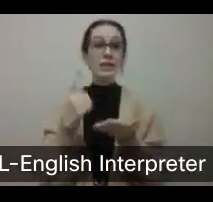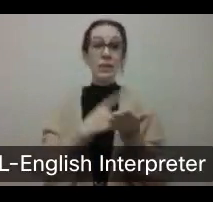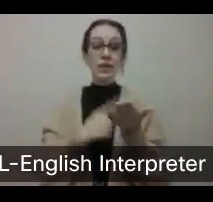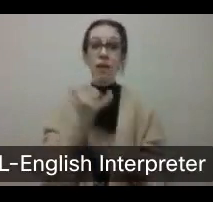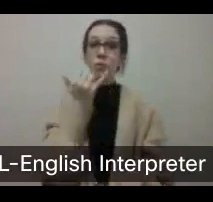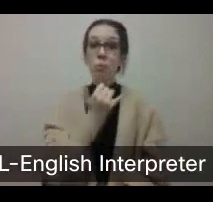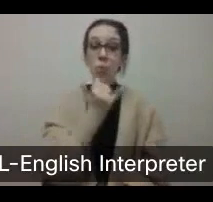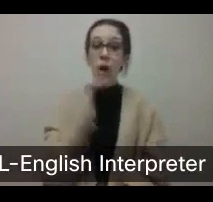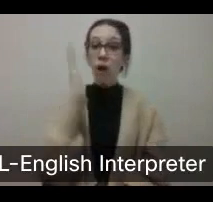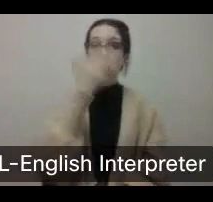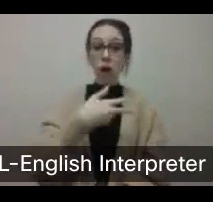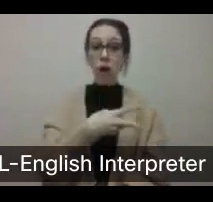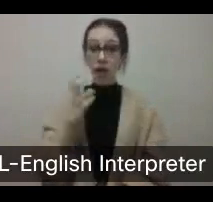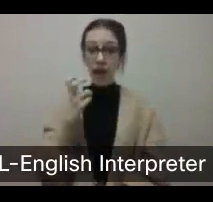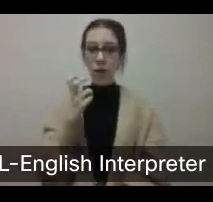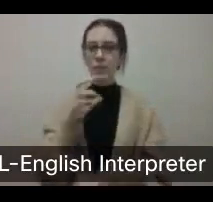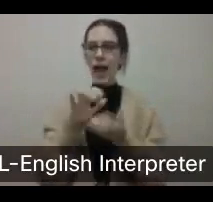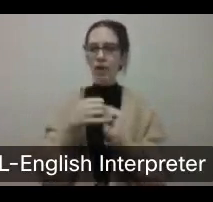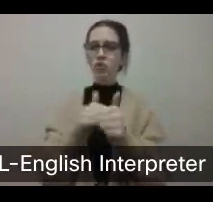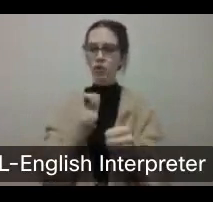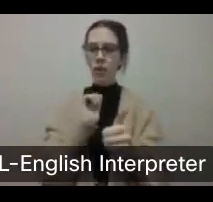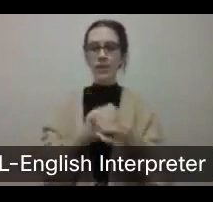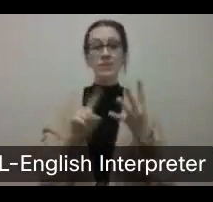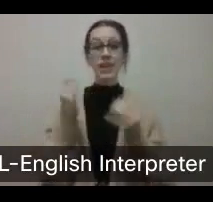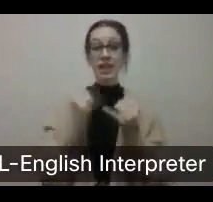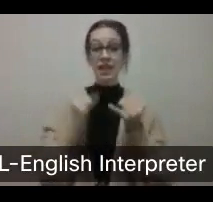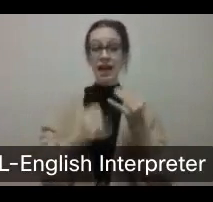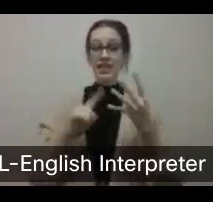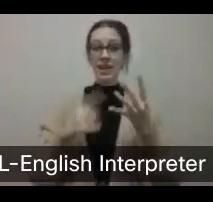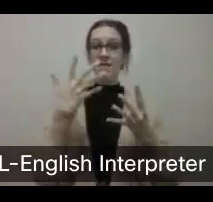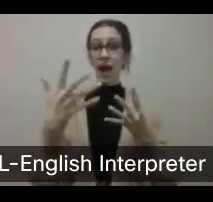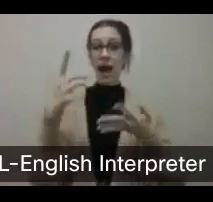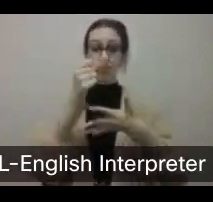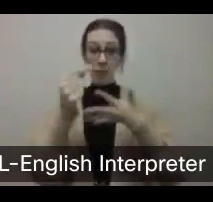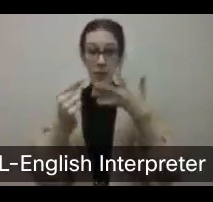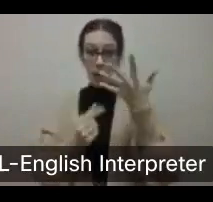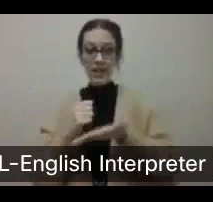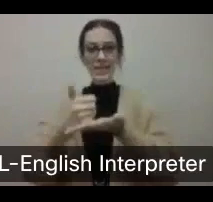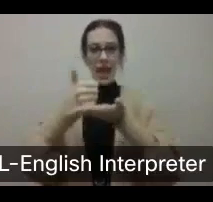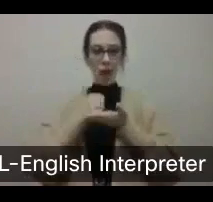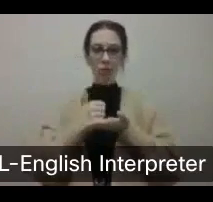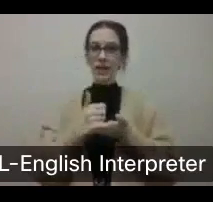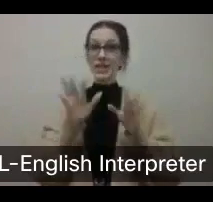paraphrase. And finally, we're going to look at 5 steps that can help us paraphrase any text.